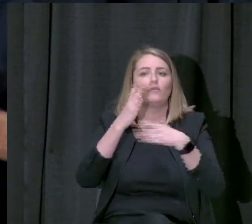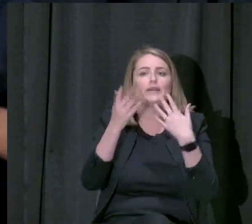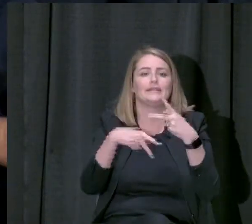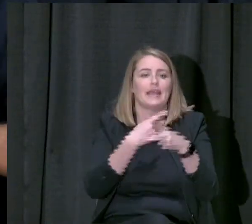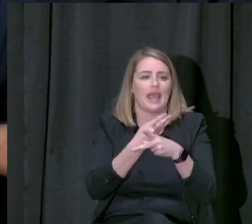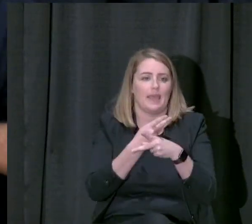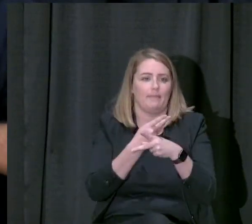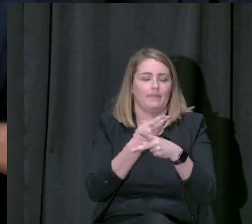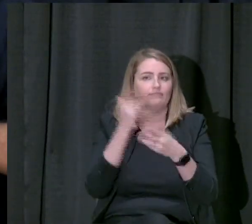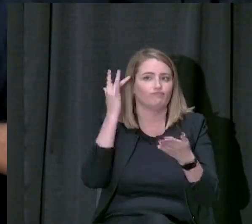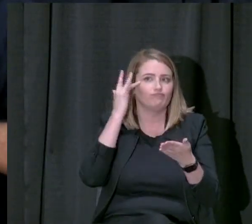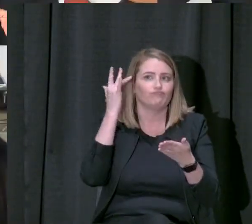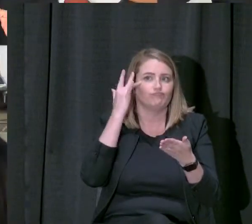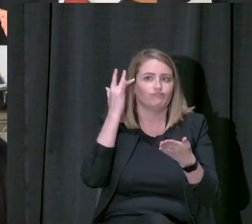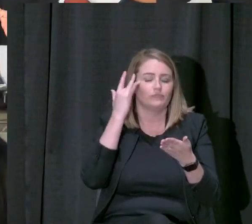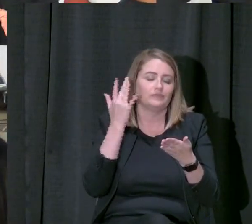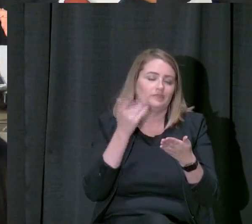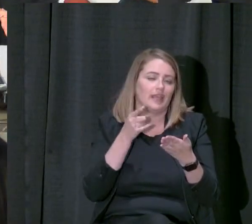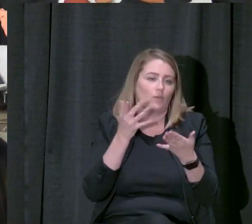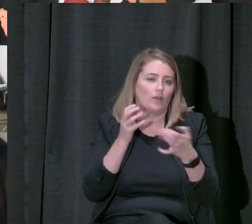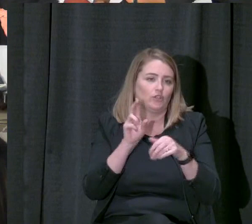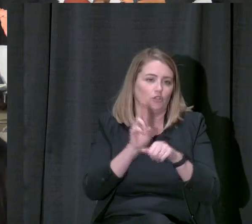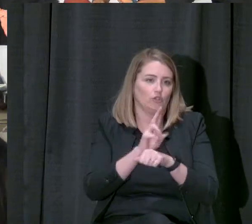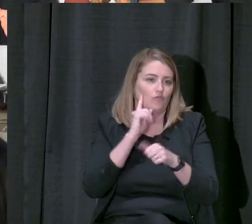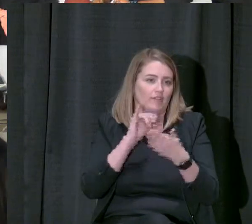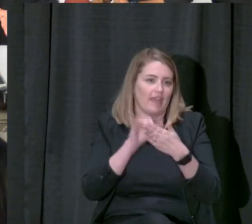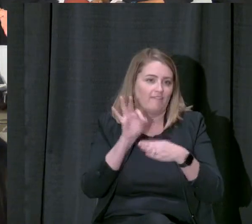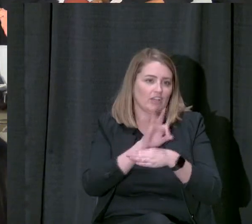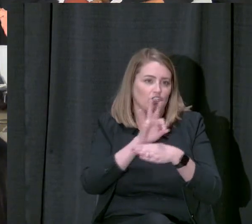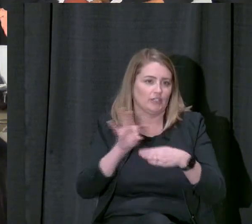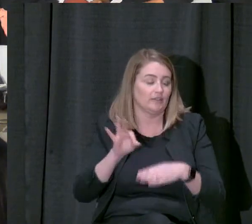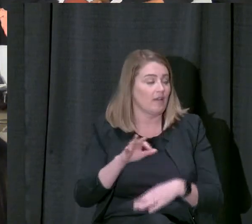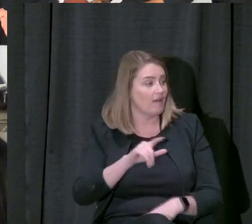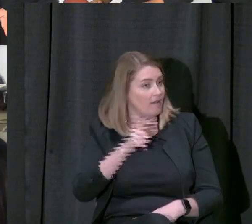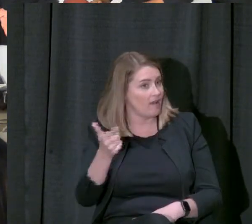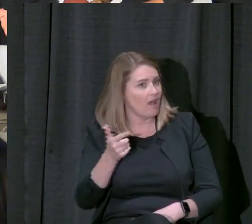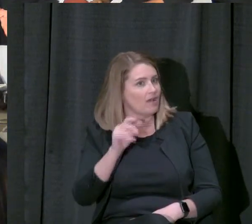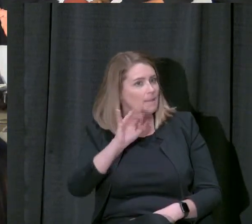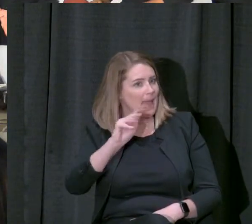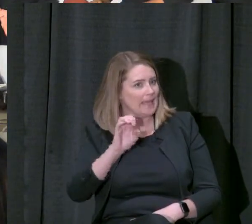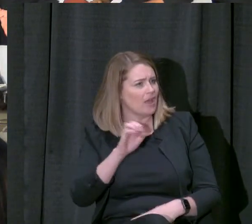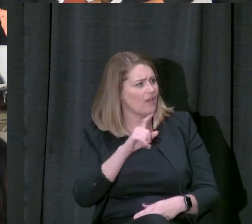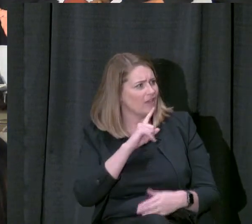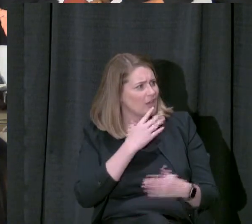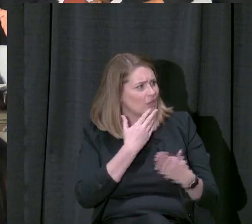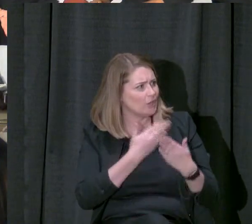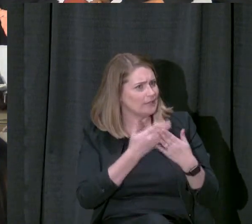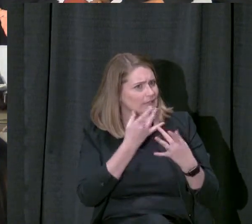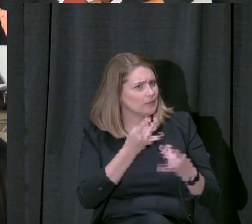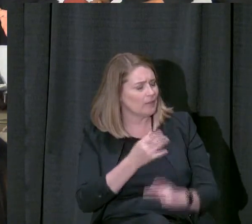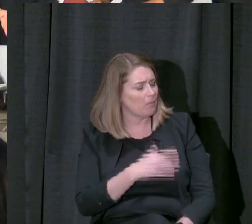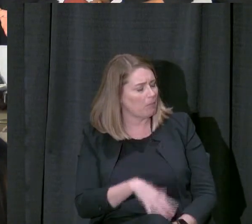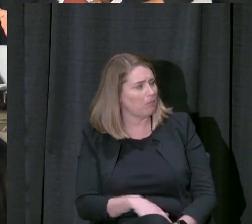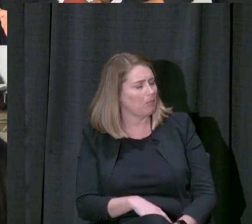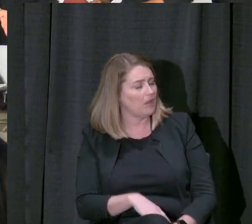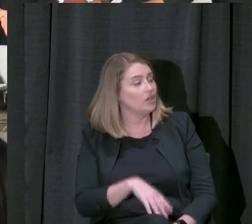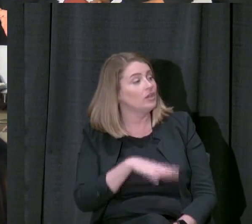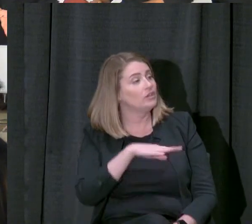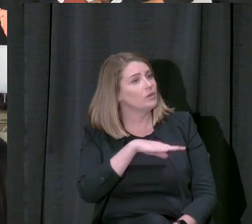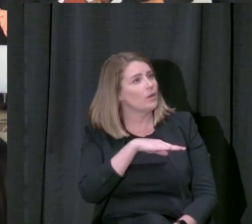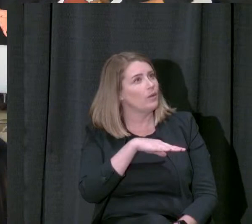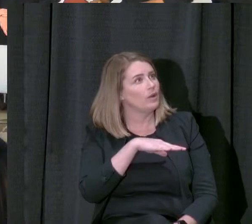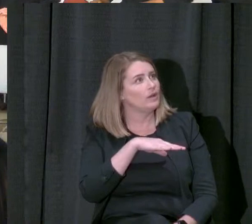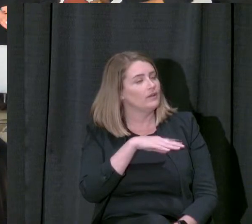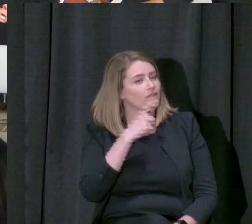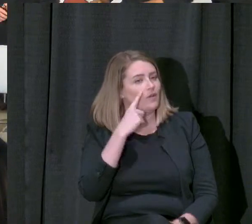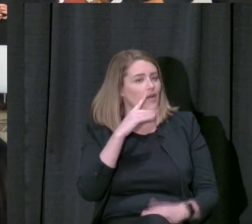use for what functionality, right? That's it. Yeah, very good. That's very, very interesting. So, I mean,